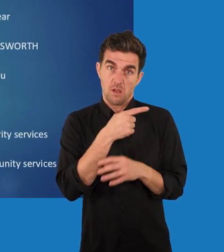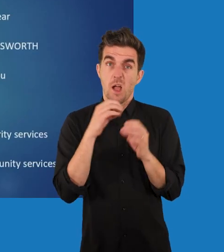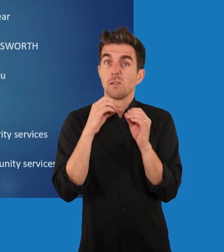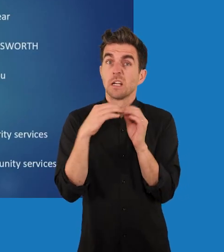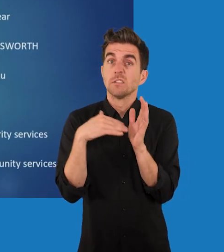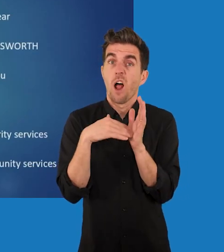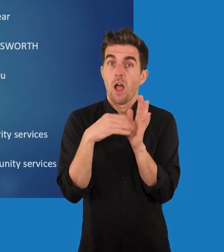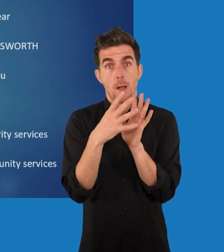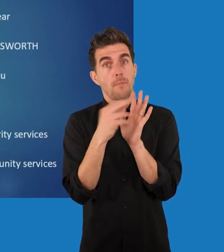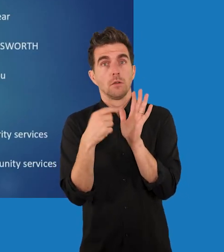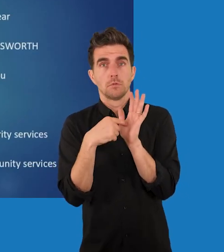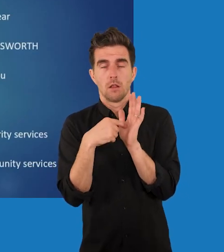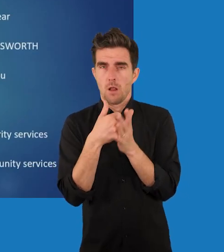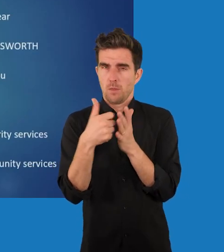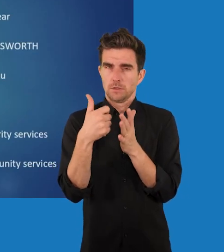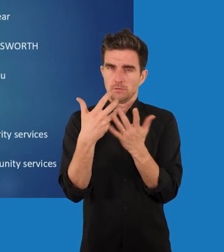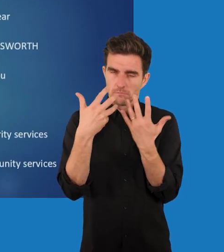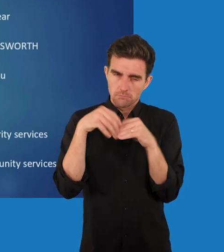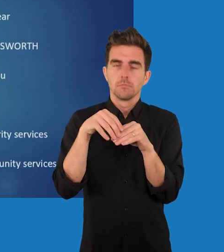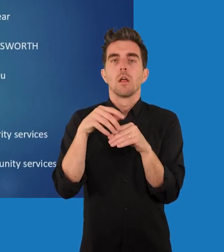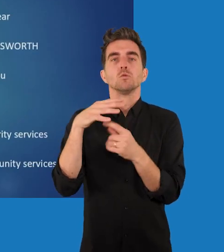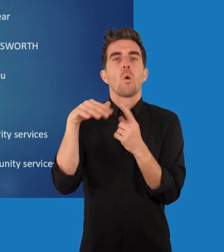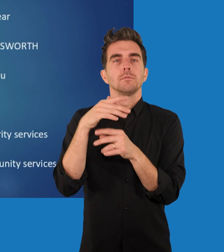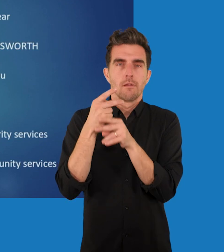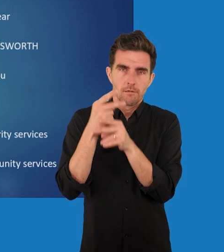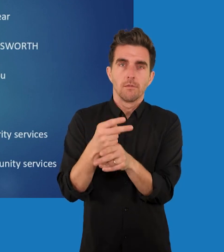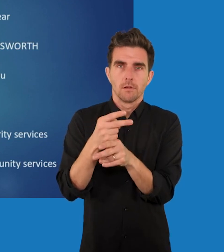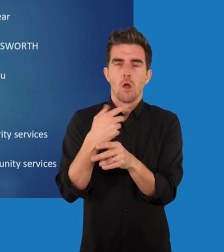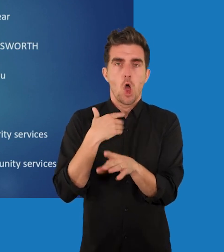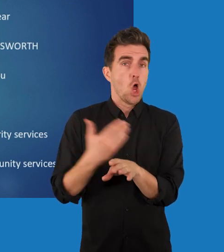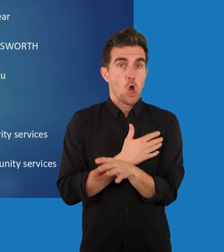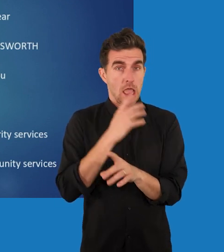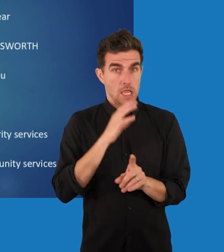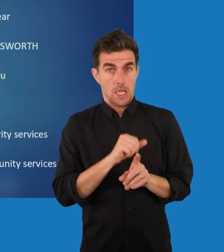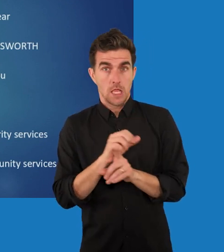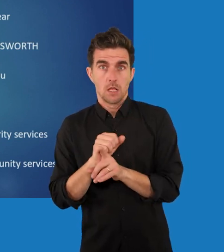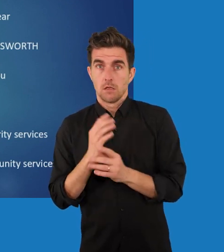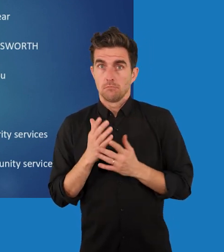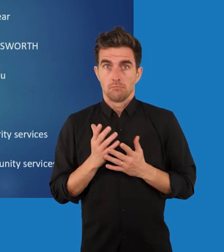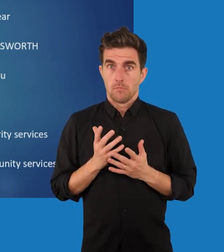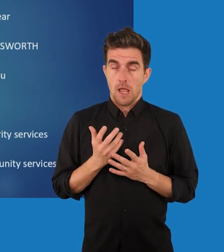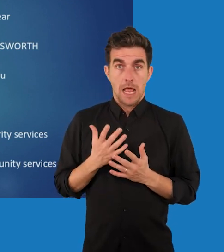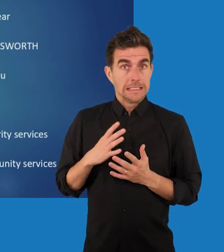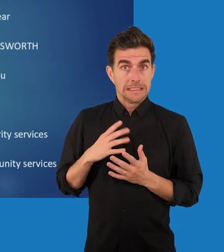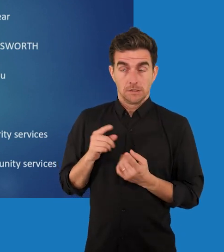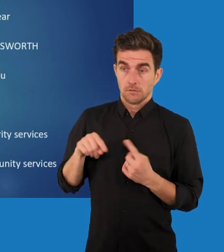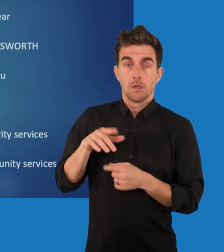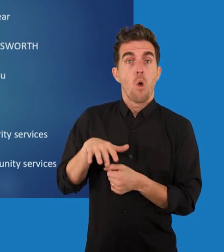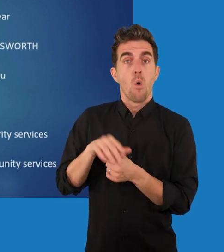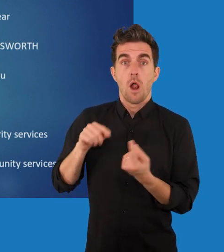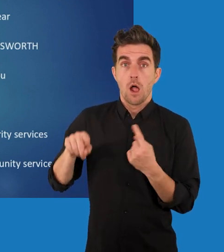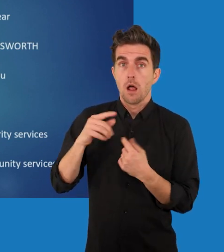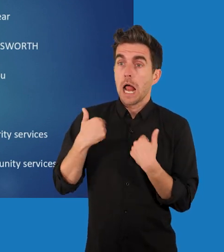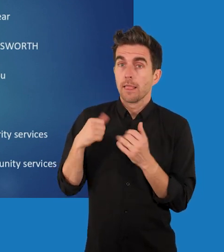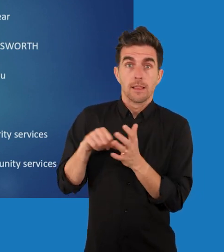So the Brazil model has always integrated social and health care. And so our early evaluation shows that the TUIs address a wide